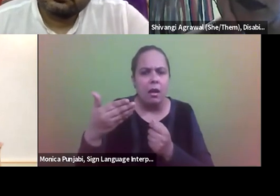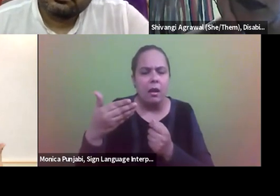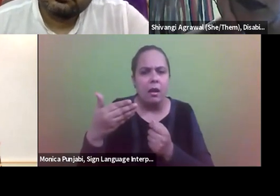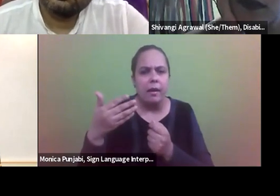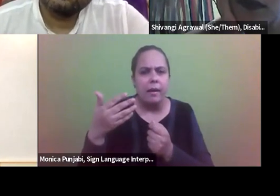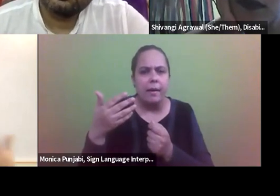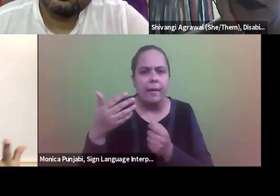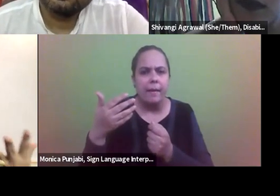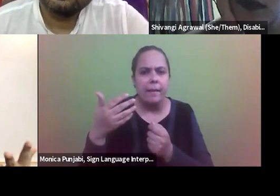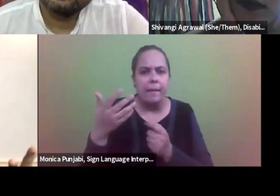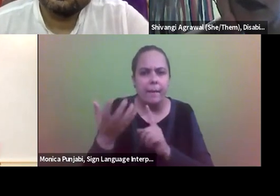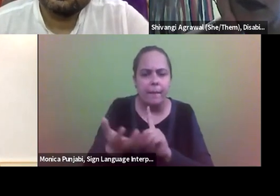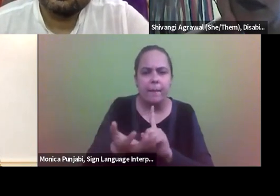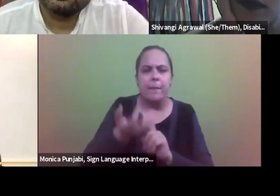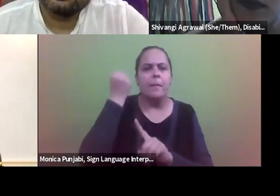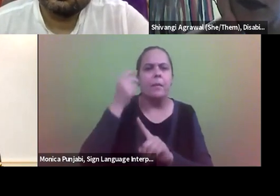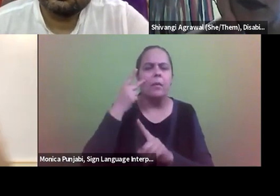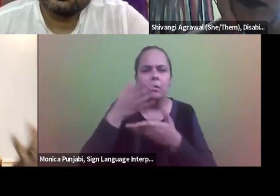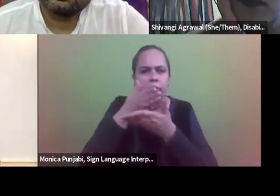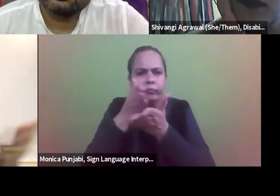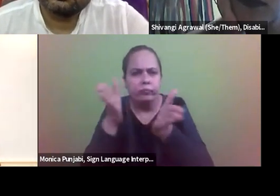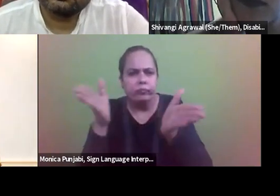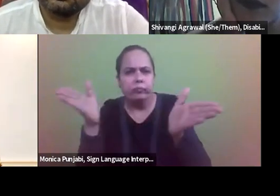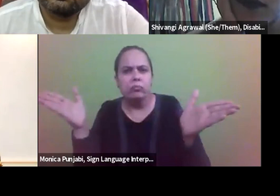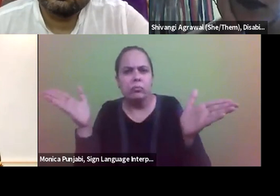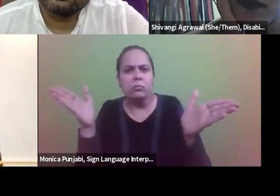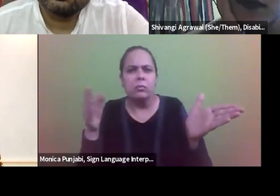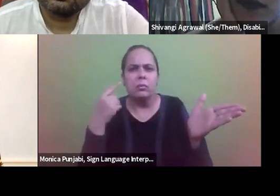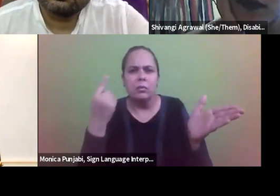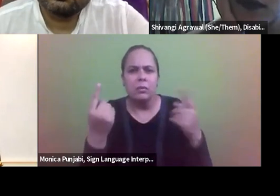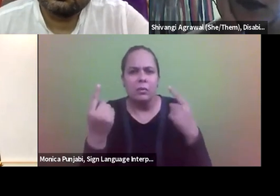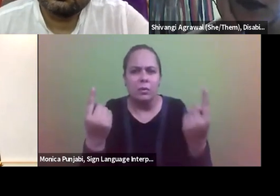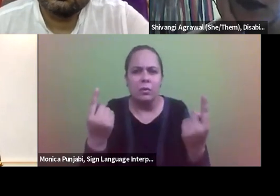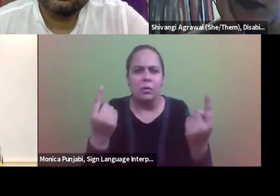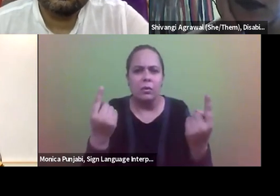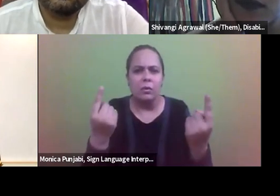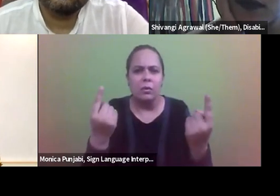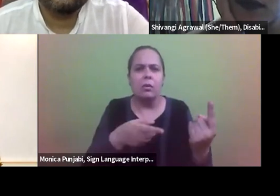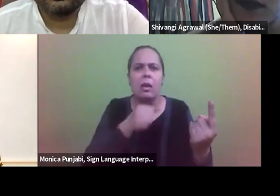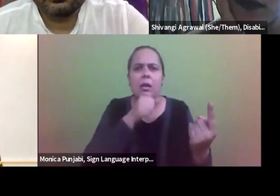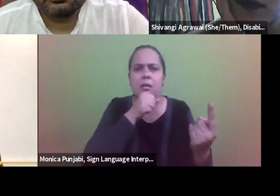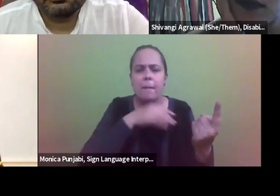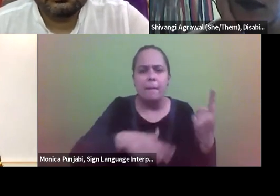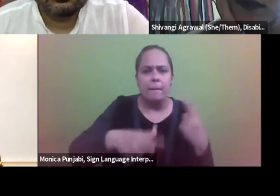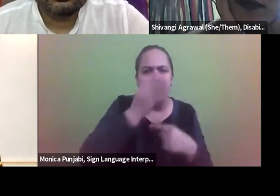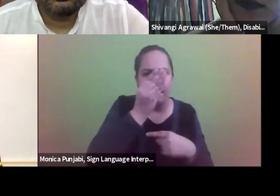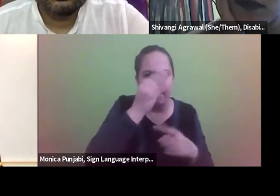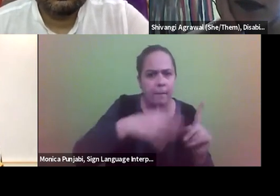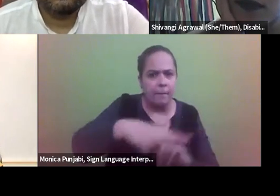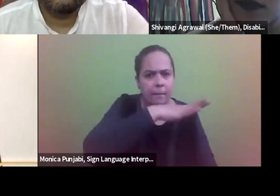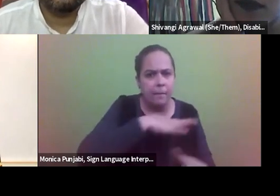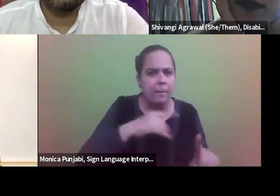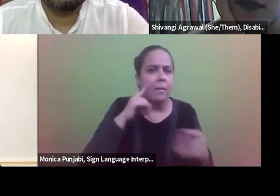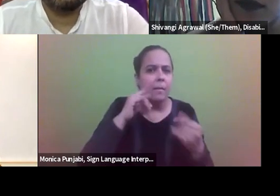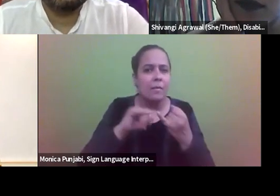so multidimensional. It's not just from the homophobes, it's also from the Islamophobes, it's also from people within